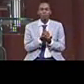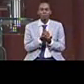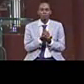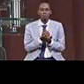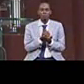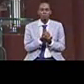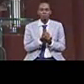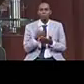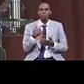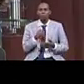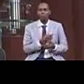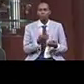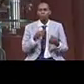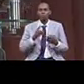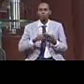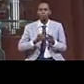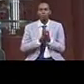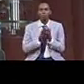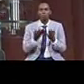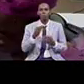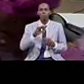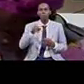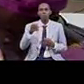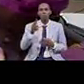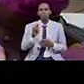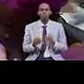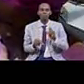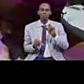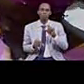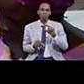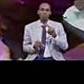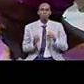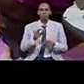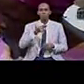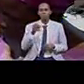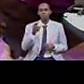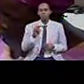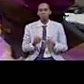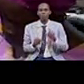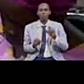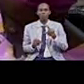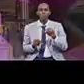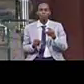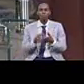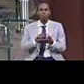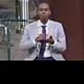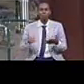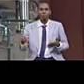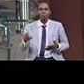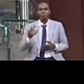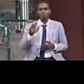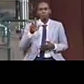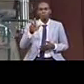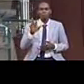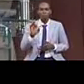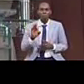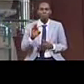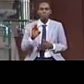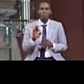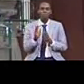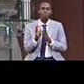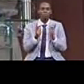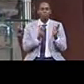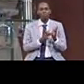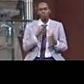We're coming to John chapter 11. And in chapter 11, I'm looking at it from verse 39. Jesus